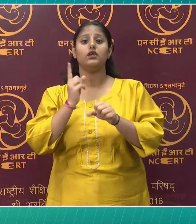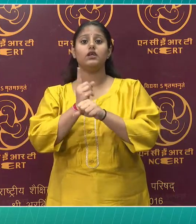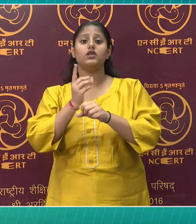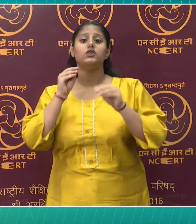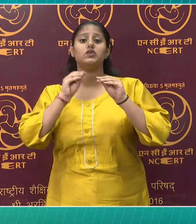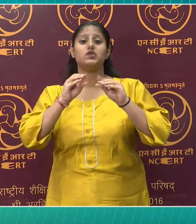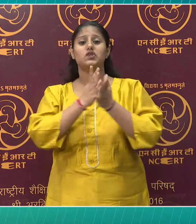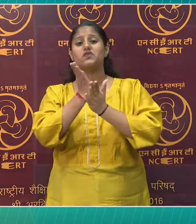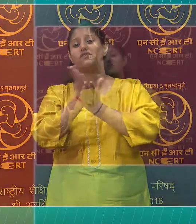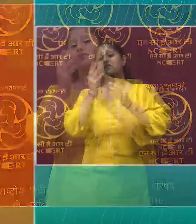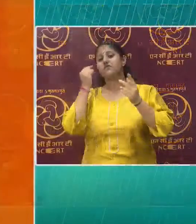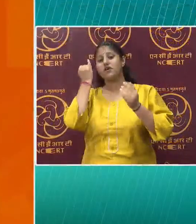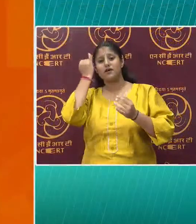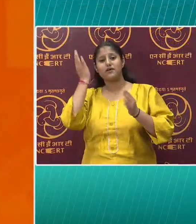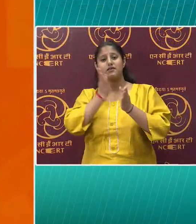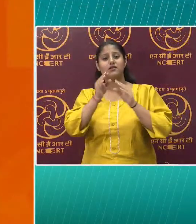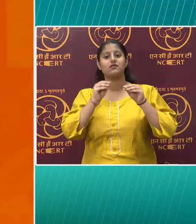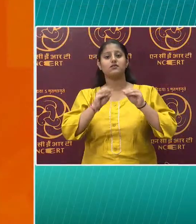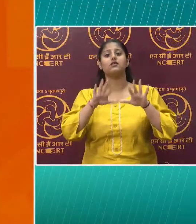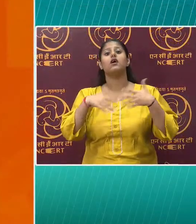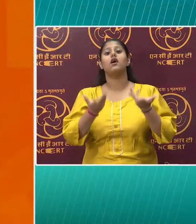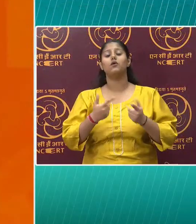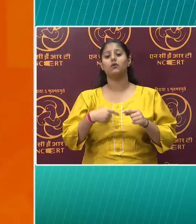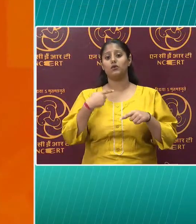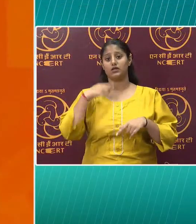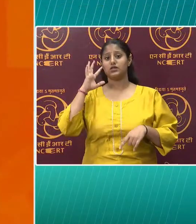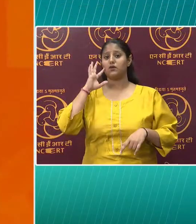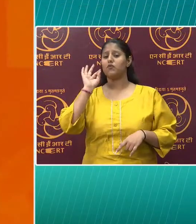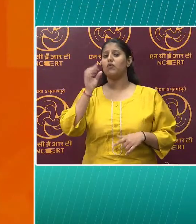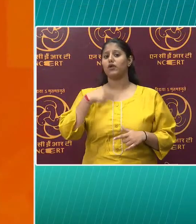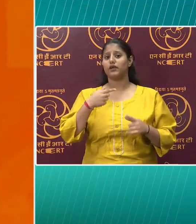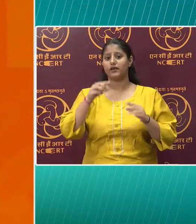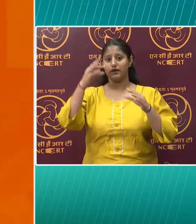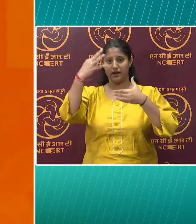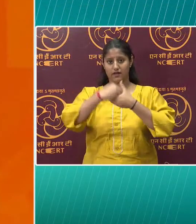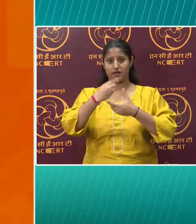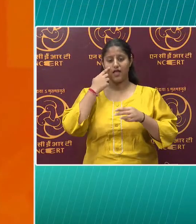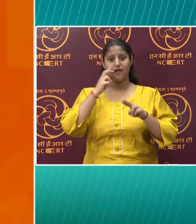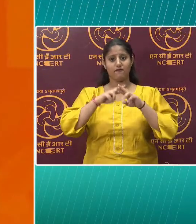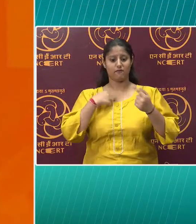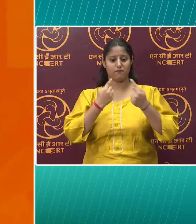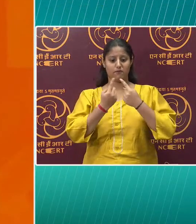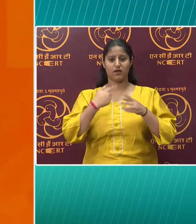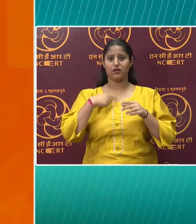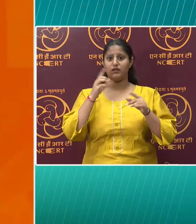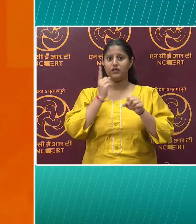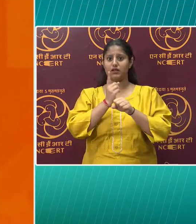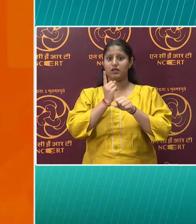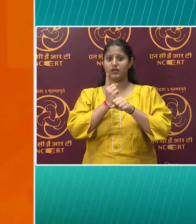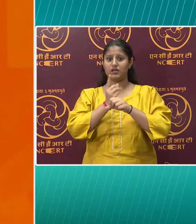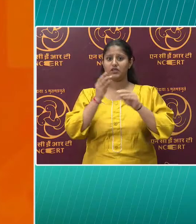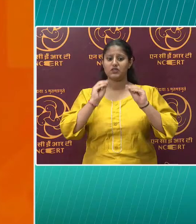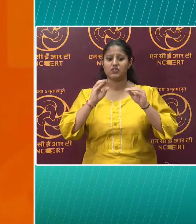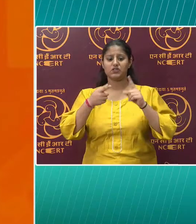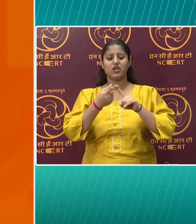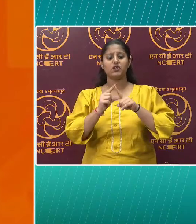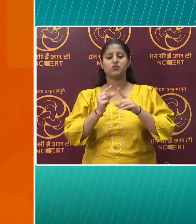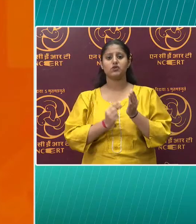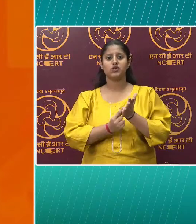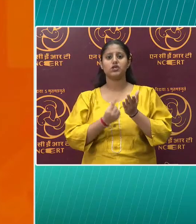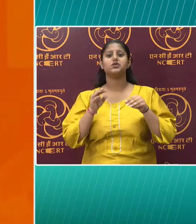learning in our schools. It's very important because when we talk about the existing education